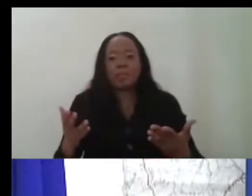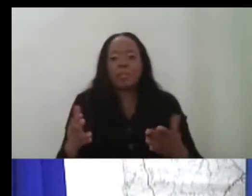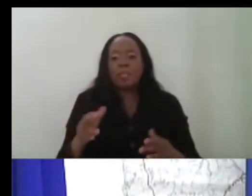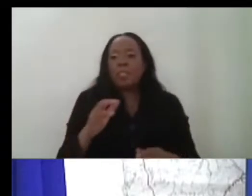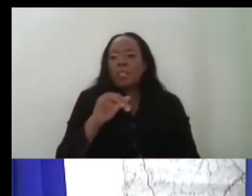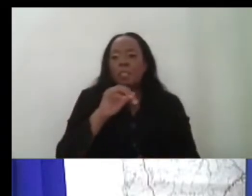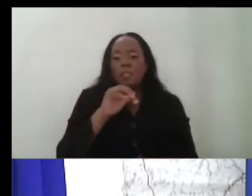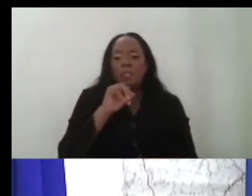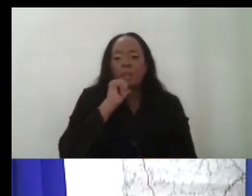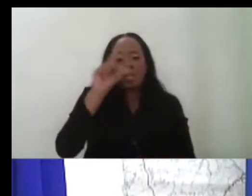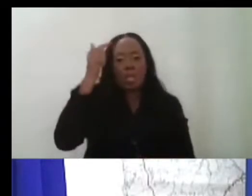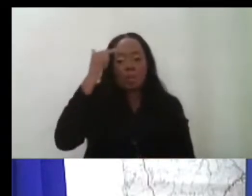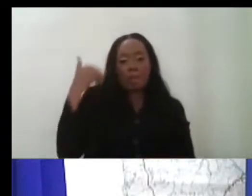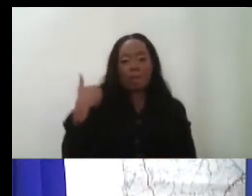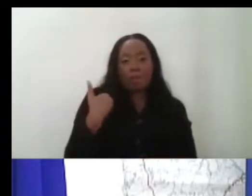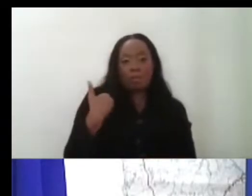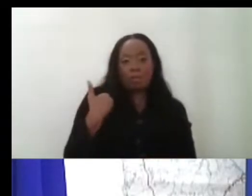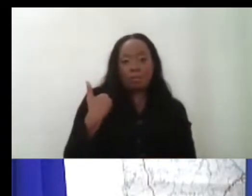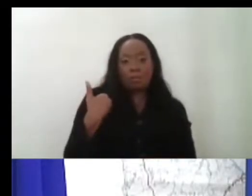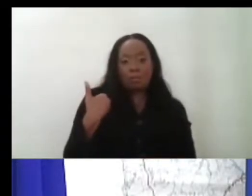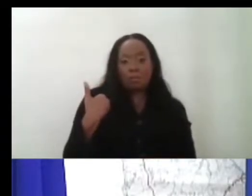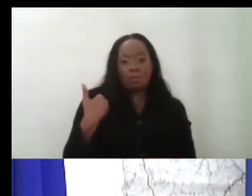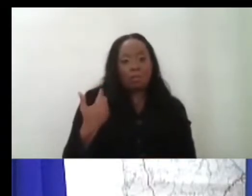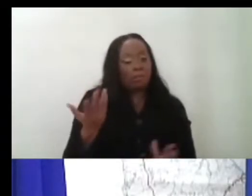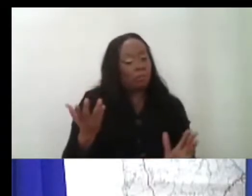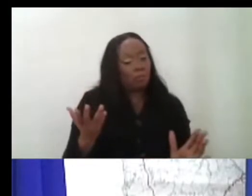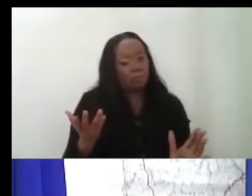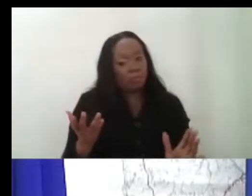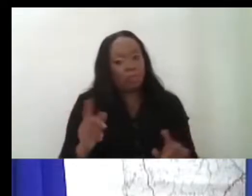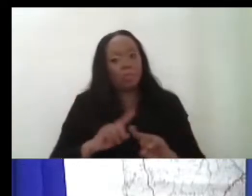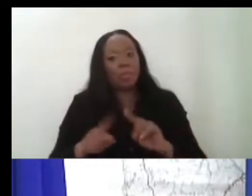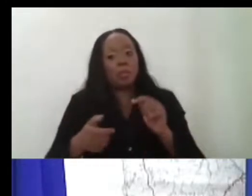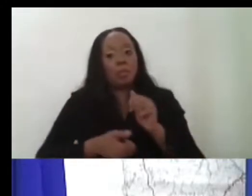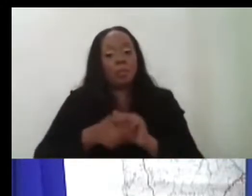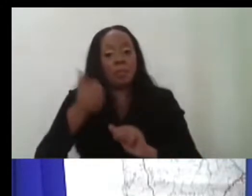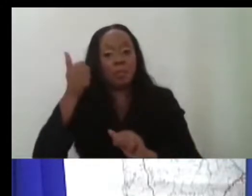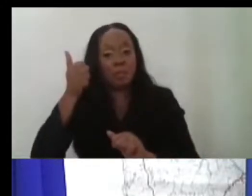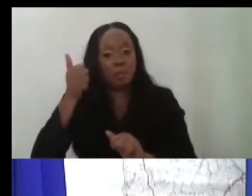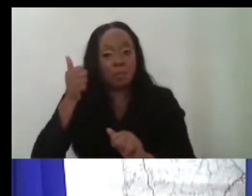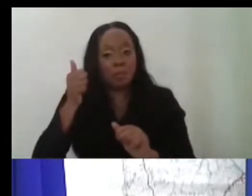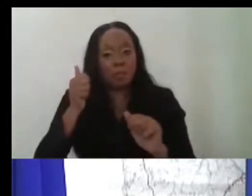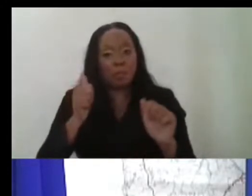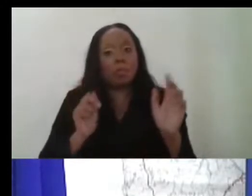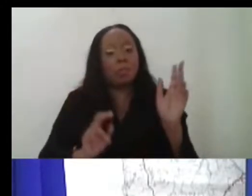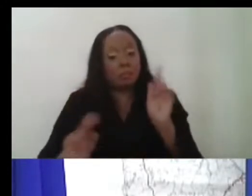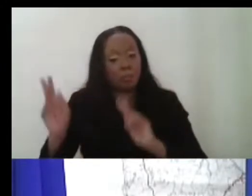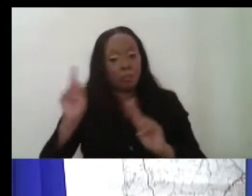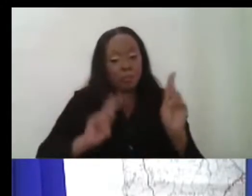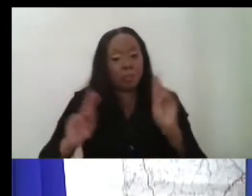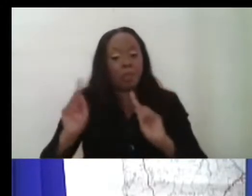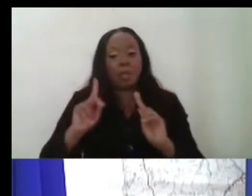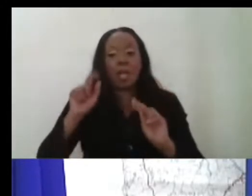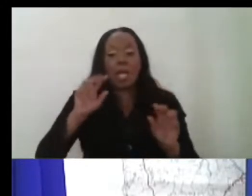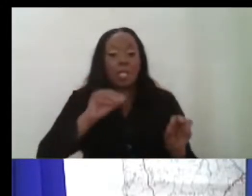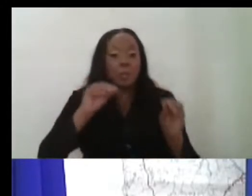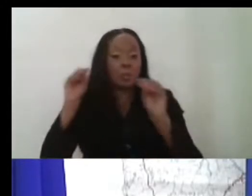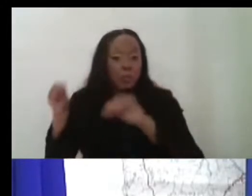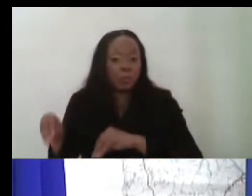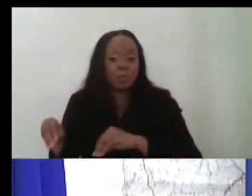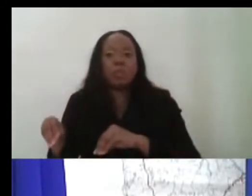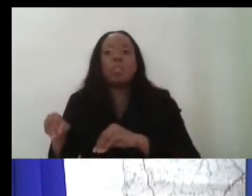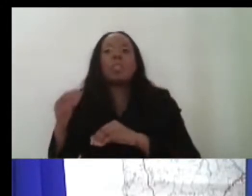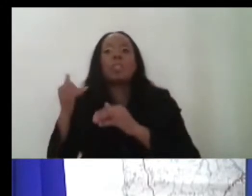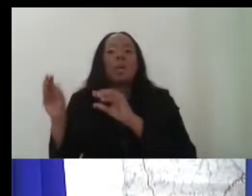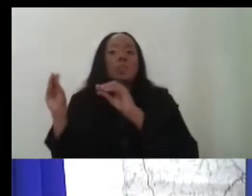but outside of our control. But I can tell you the vast majority of persons who were displaced during ELSA are back in